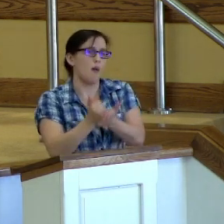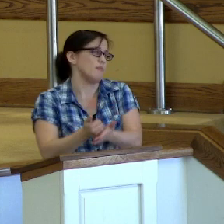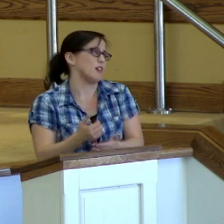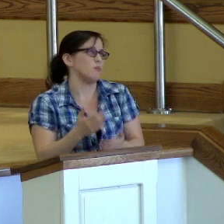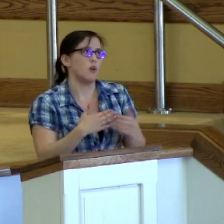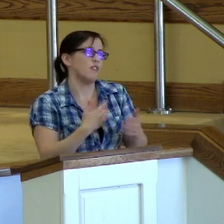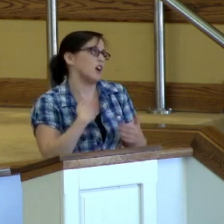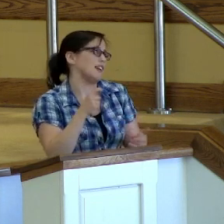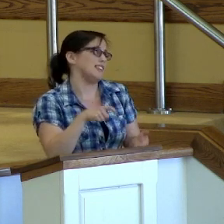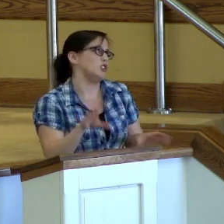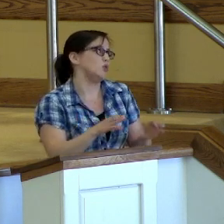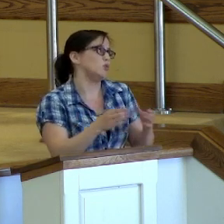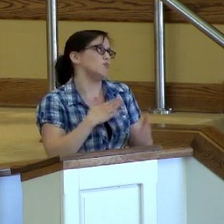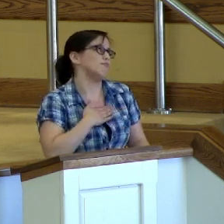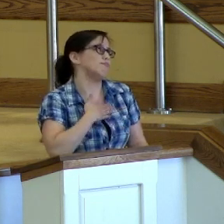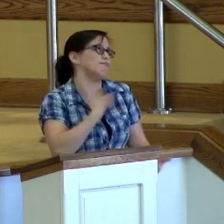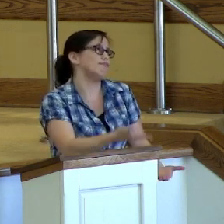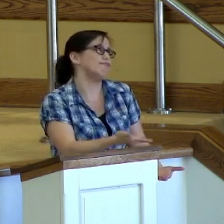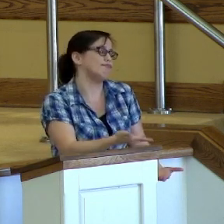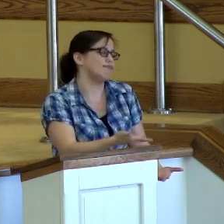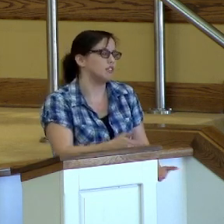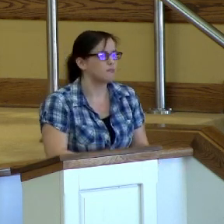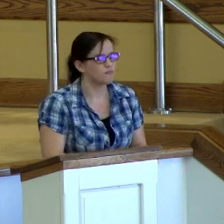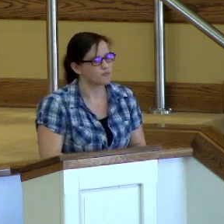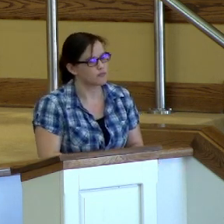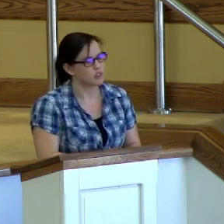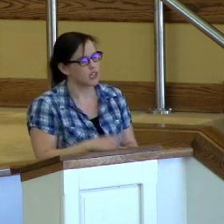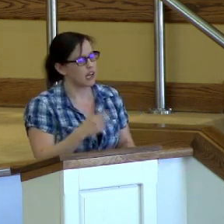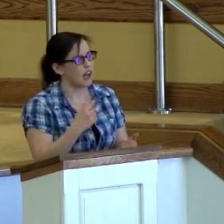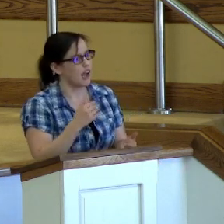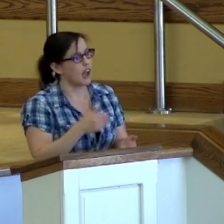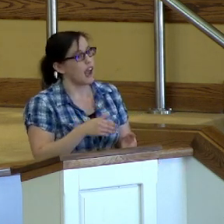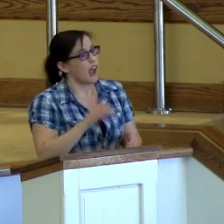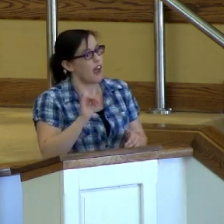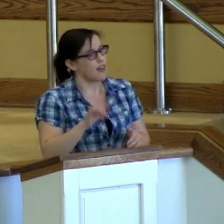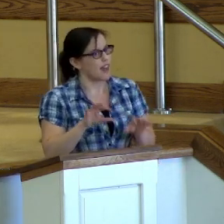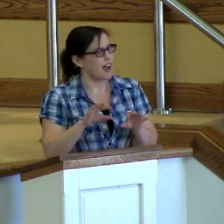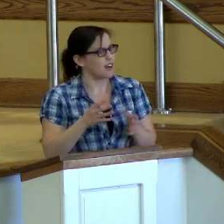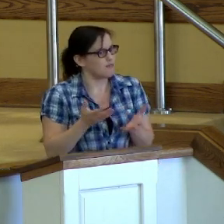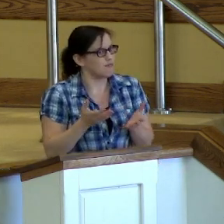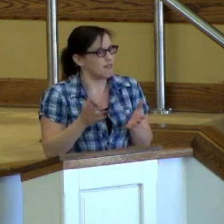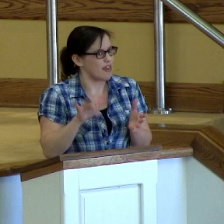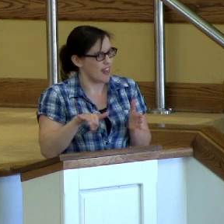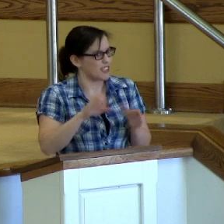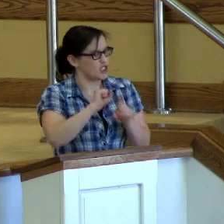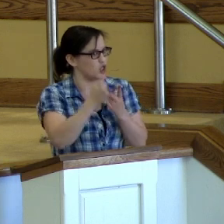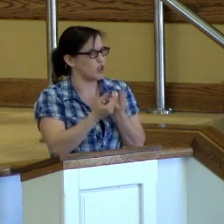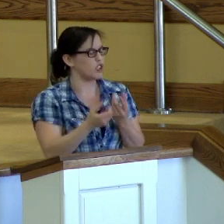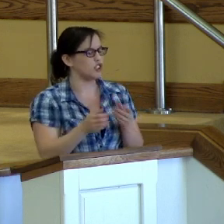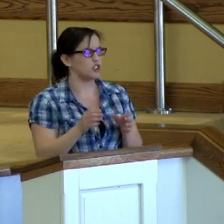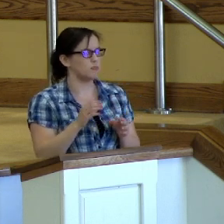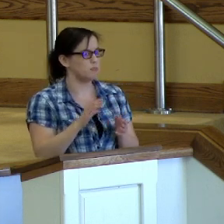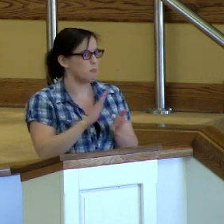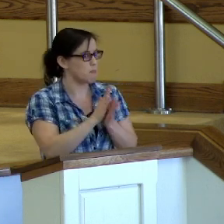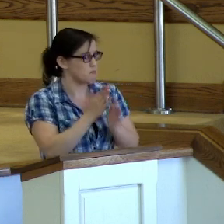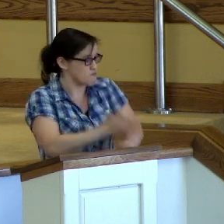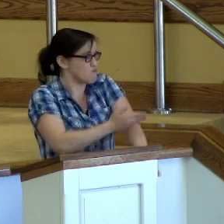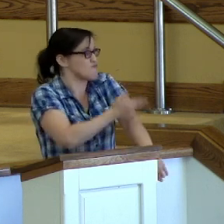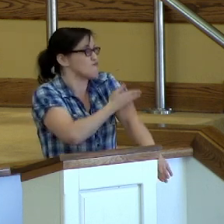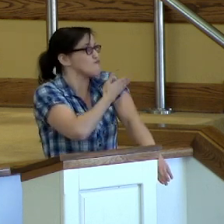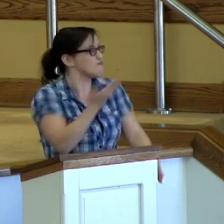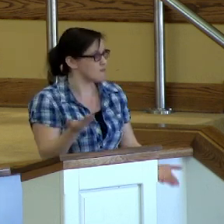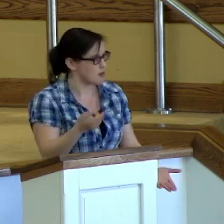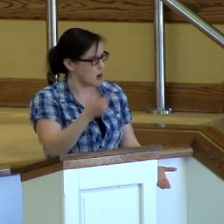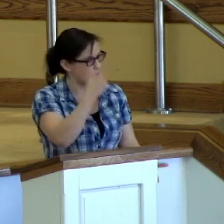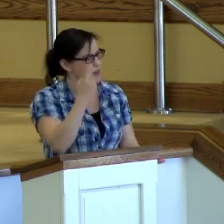way and let God do the work and do the direction in our life. Now, the fulfilling way, that's only one. There's only